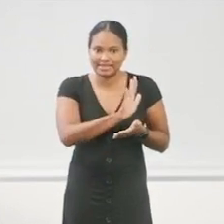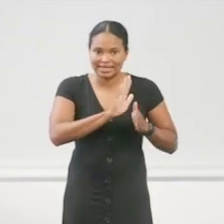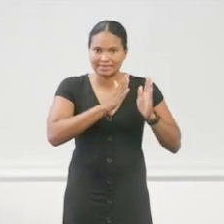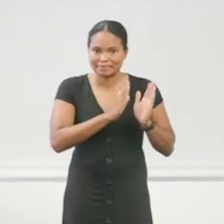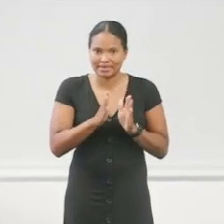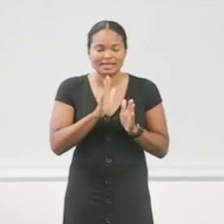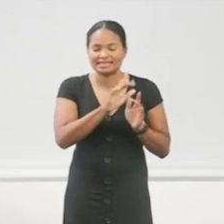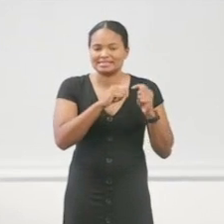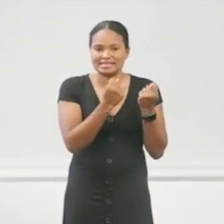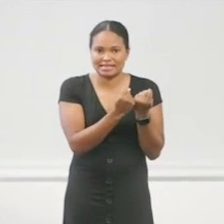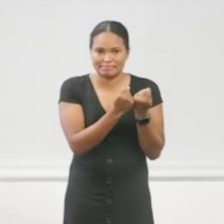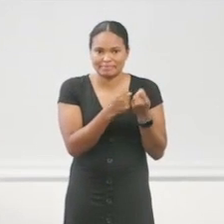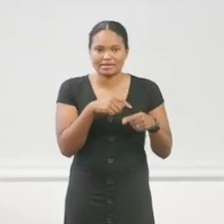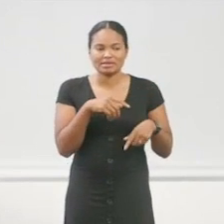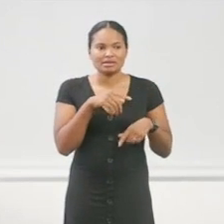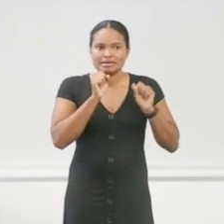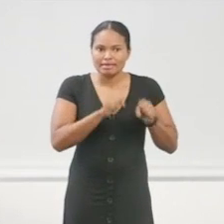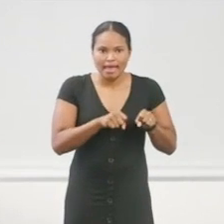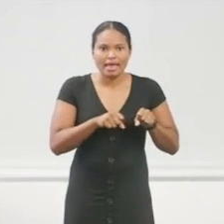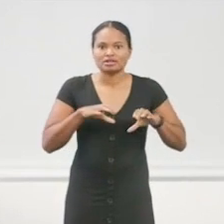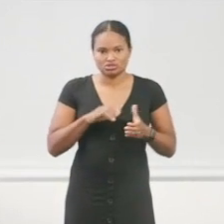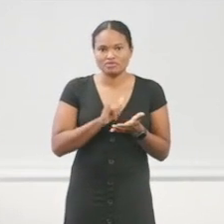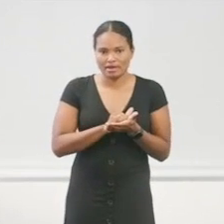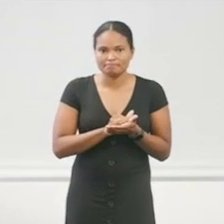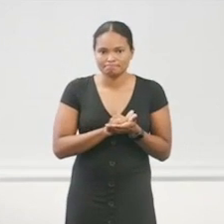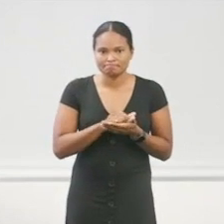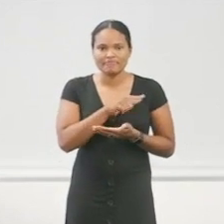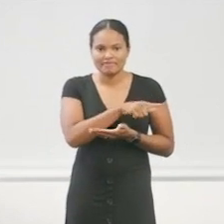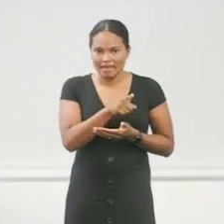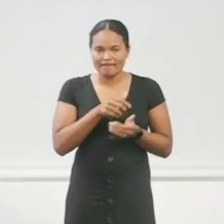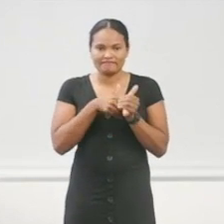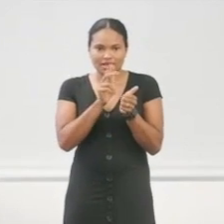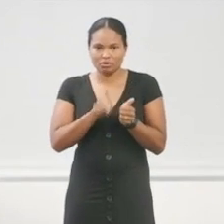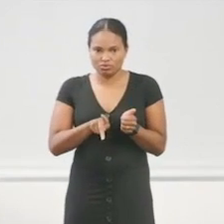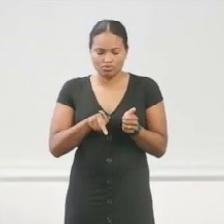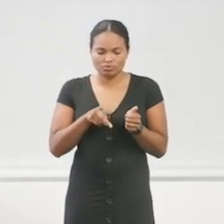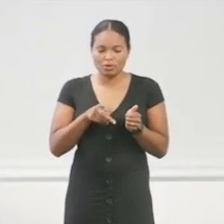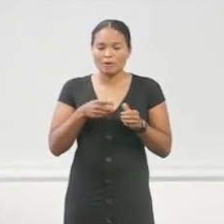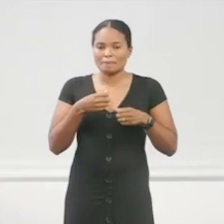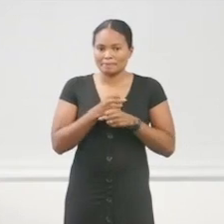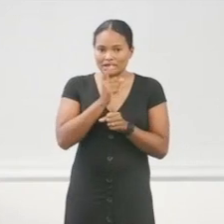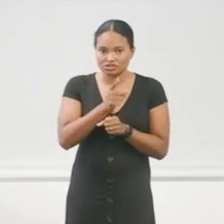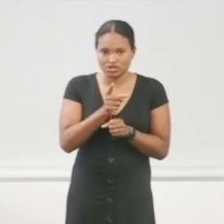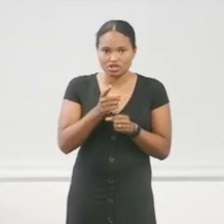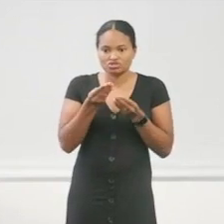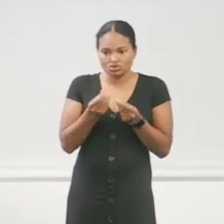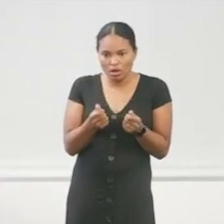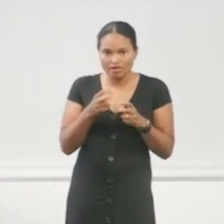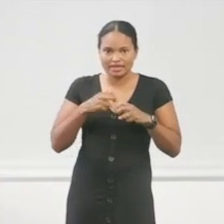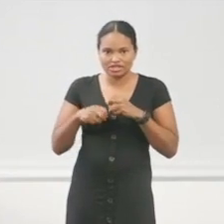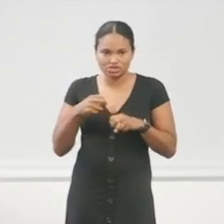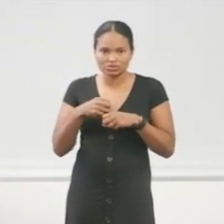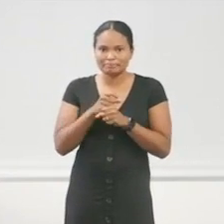their immediacy around making sure that we had those issues resolved, so that it didn't continue to create any more angst